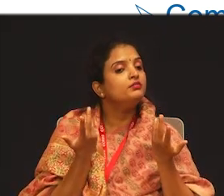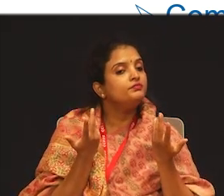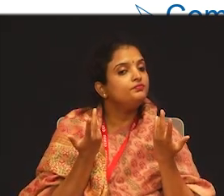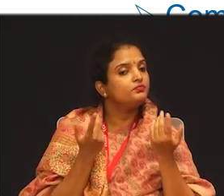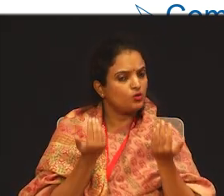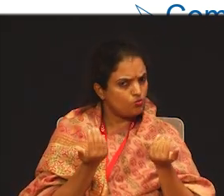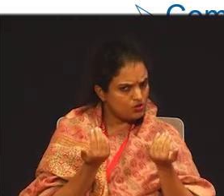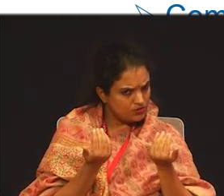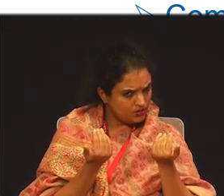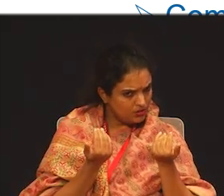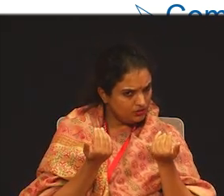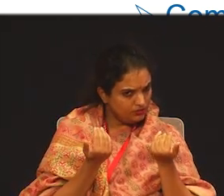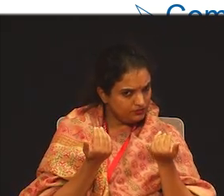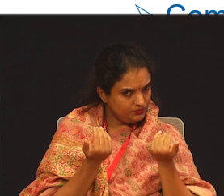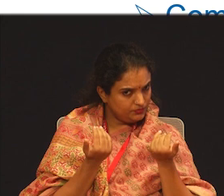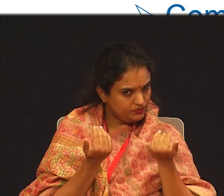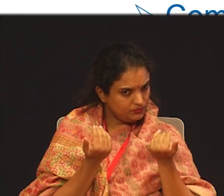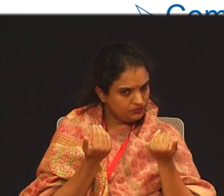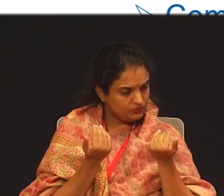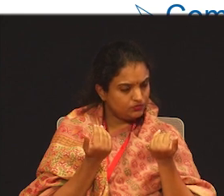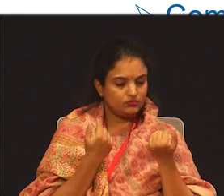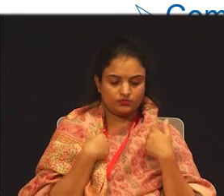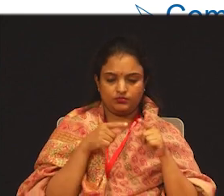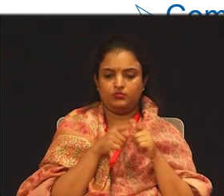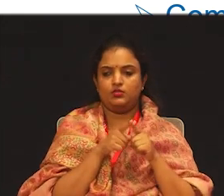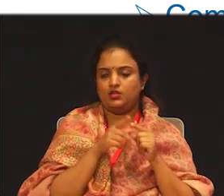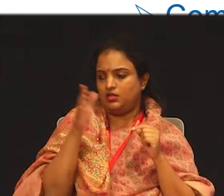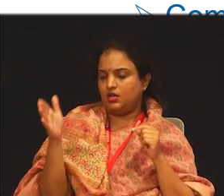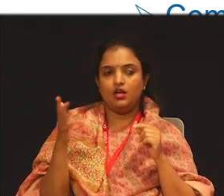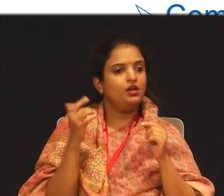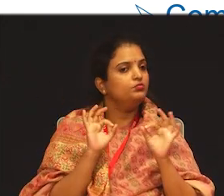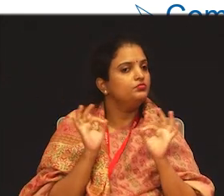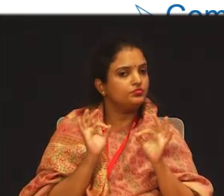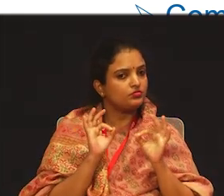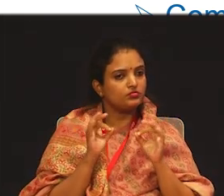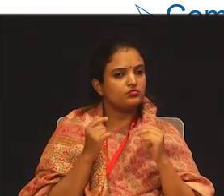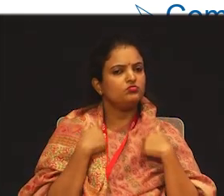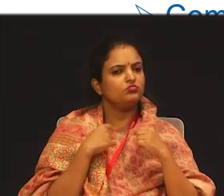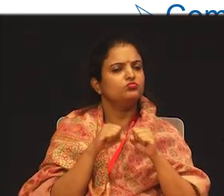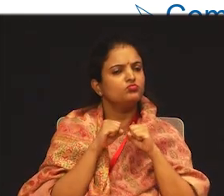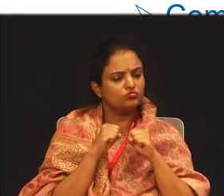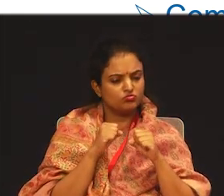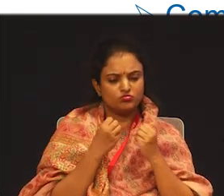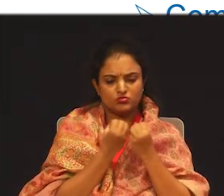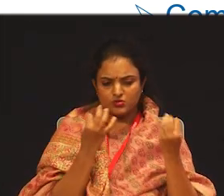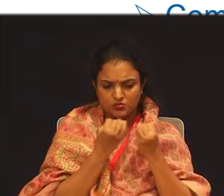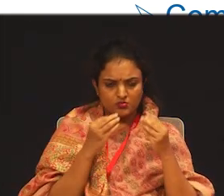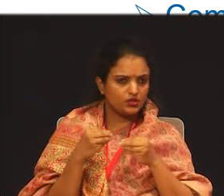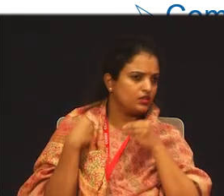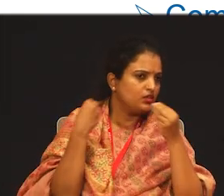possible? I don't have this right hand, so I'll have difficulty in performing many